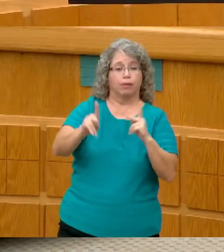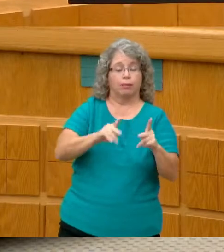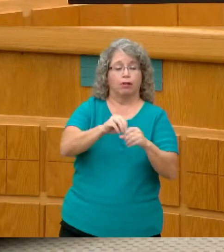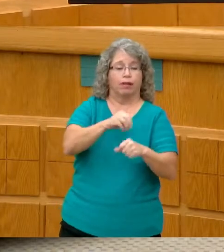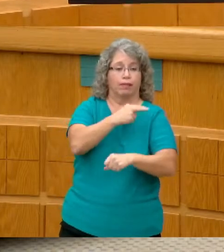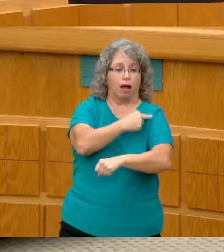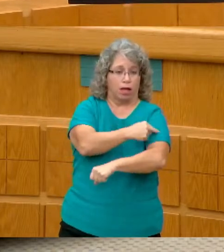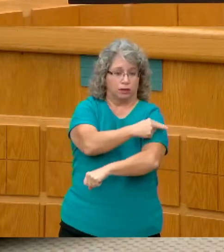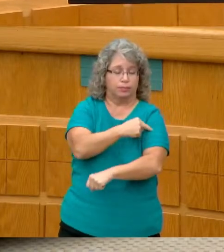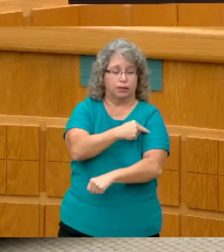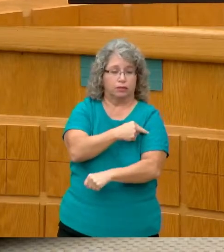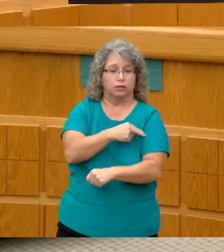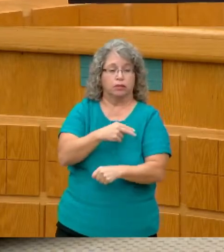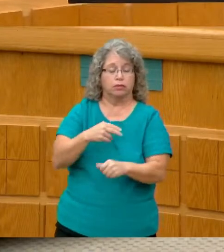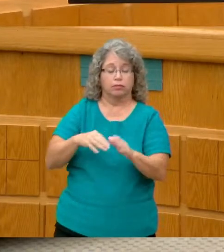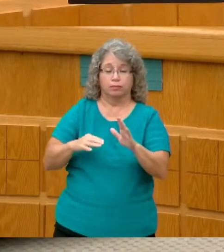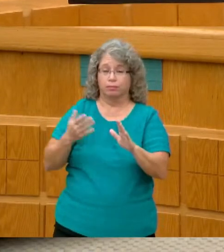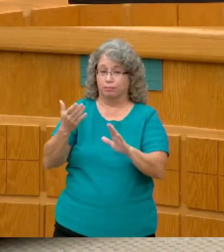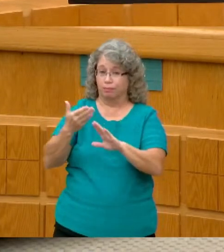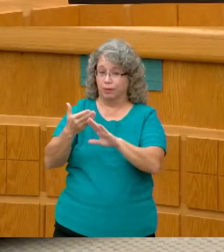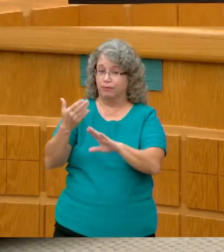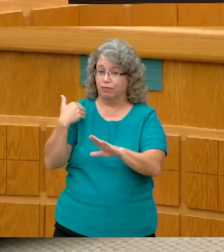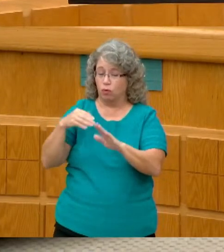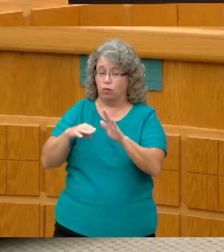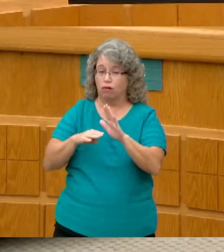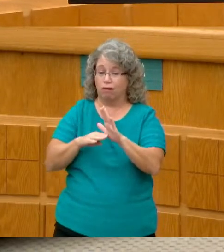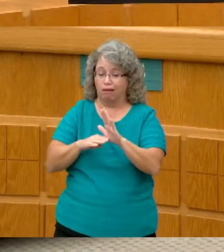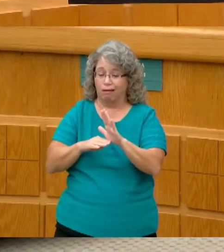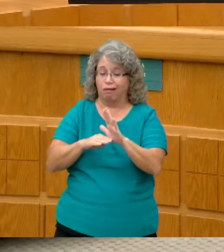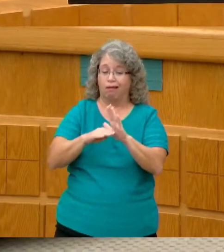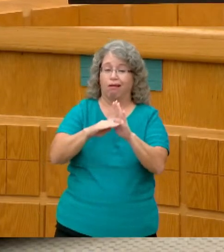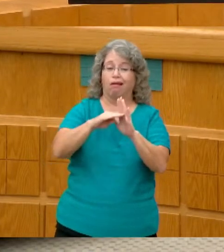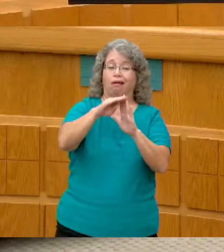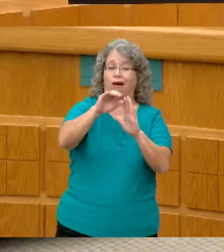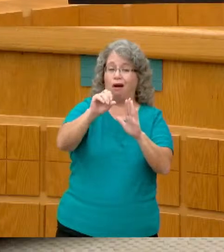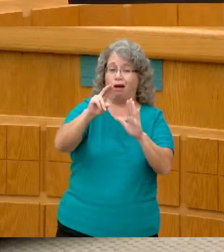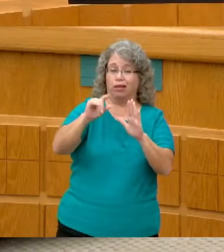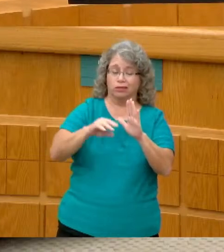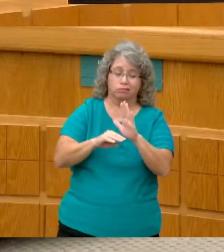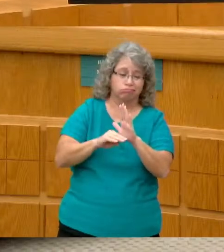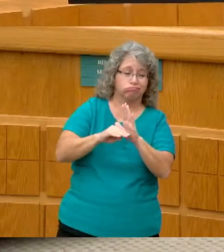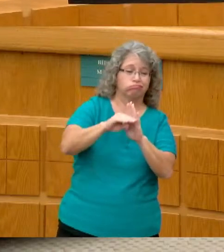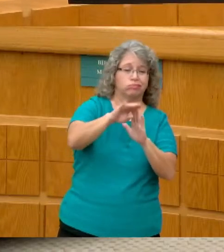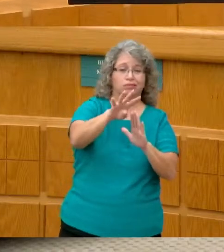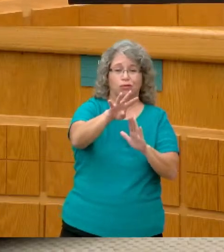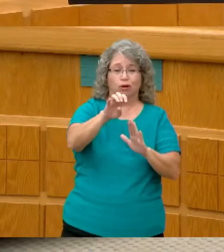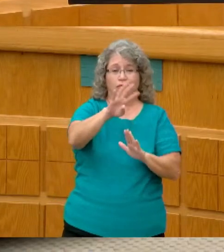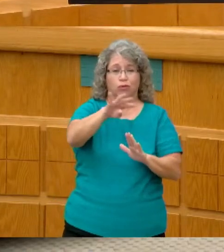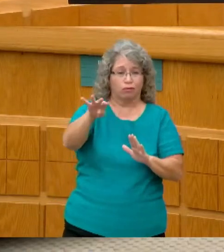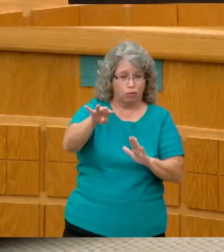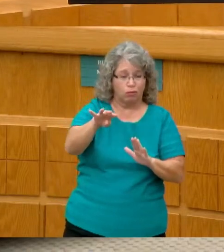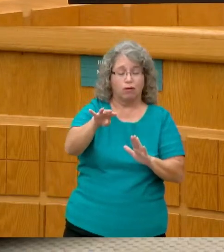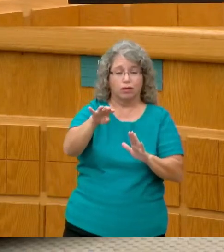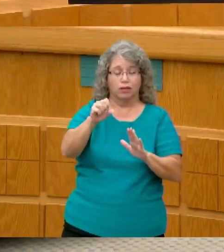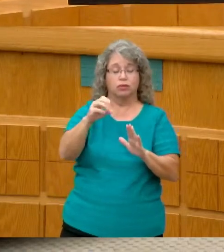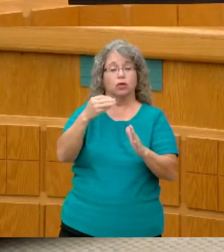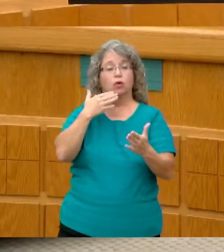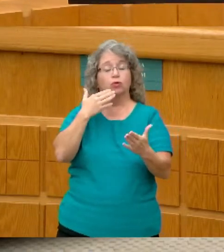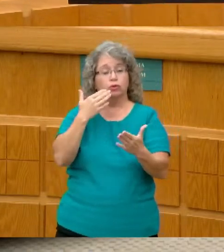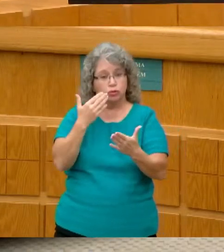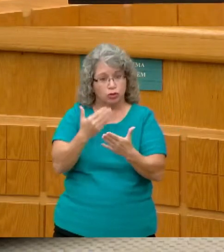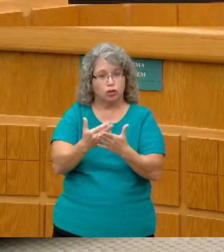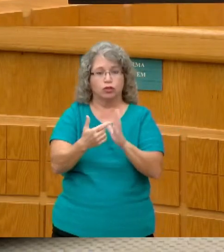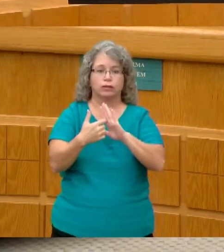had a peak of 444 in August. So again, this is a good sign that we are making